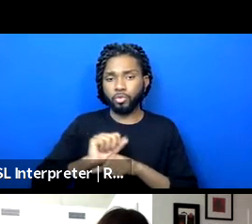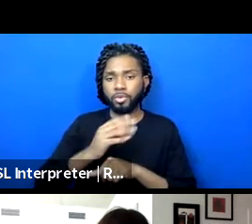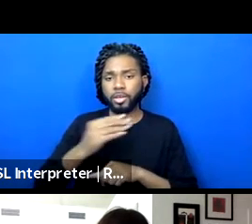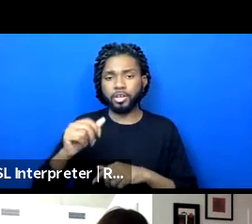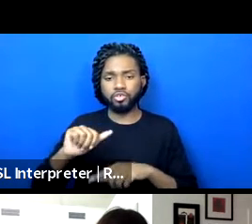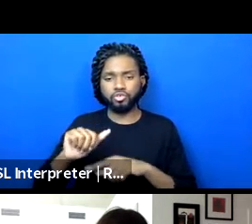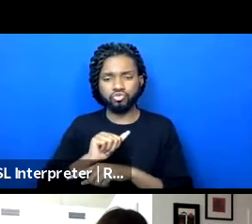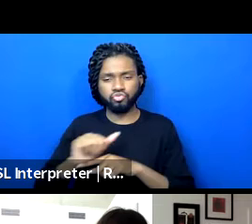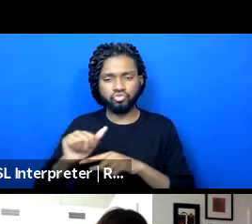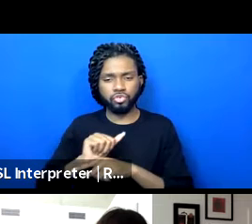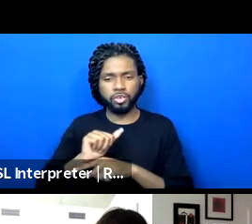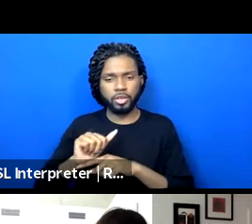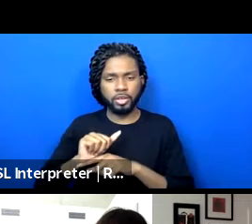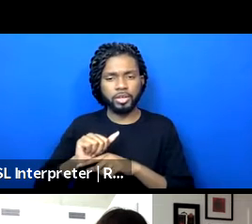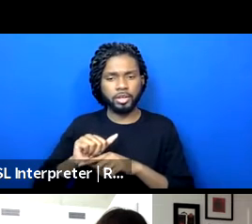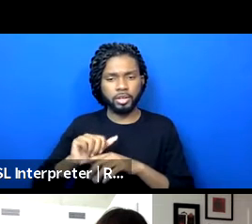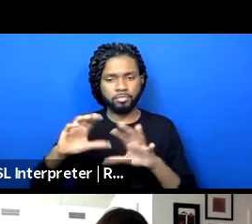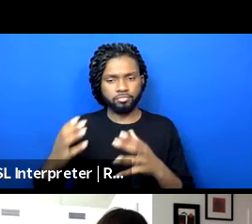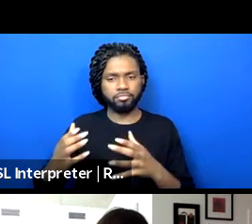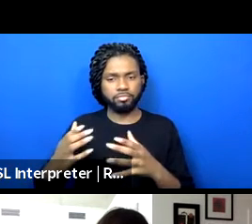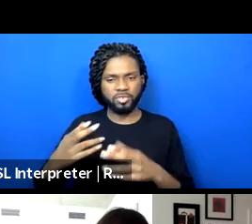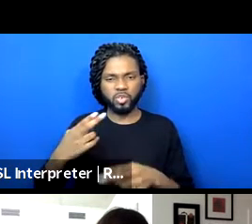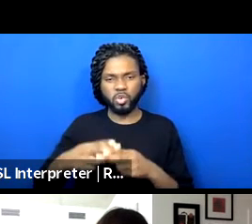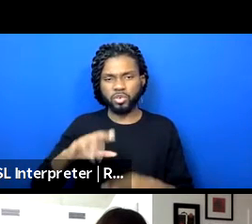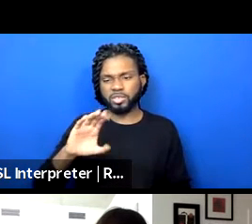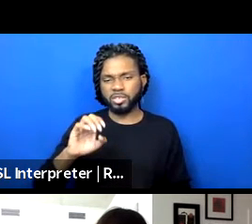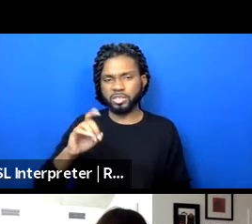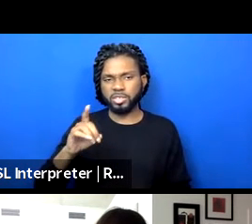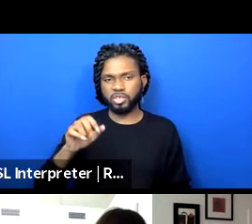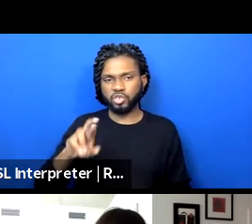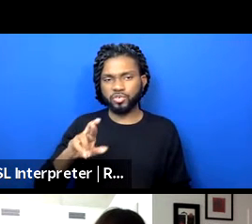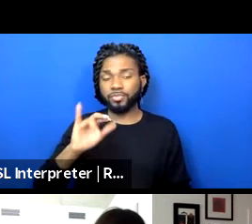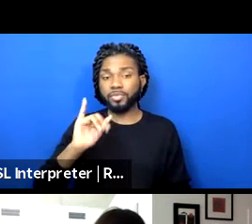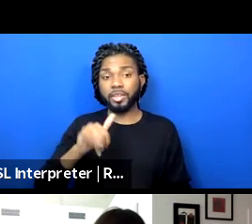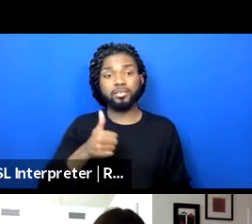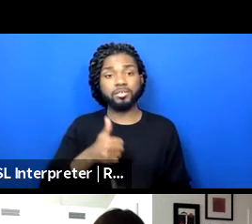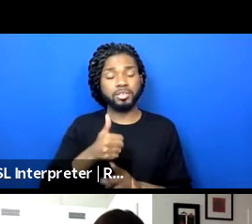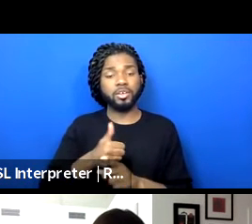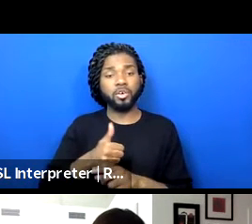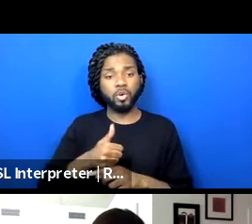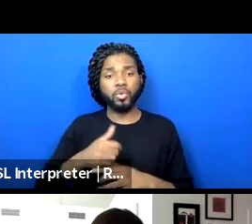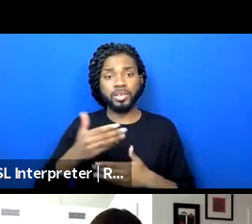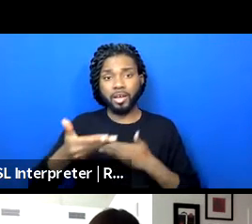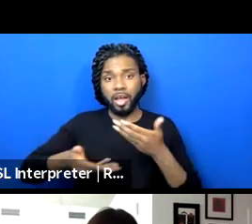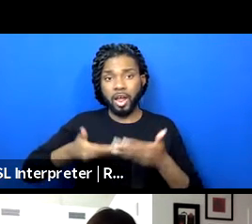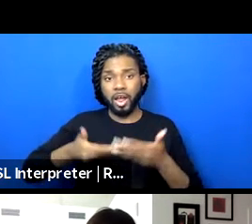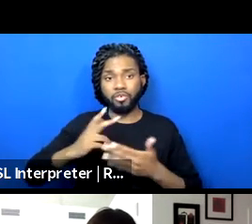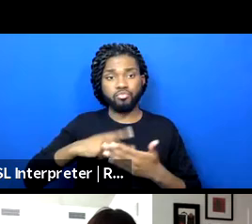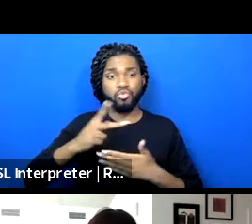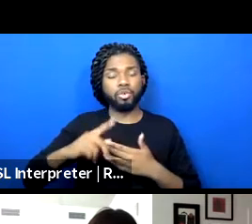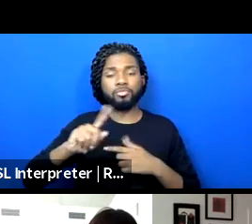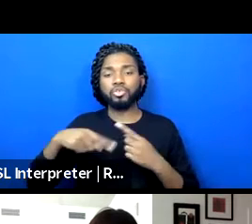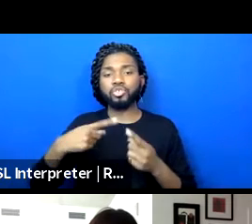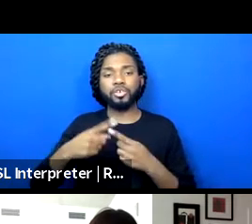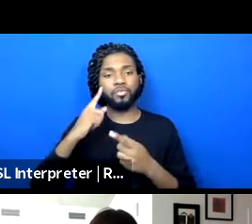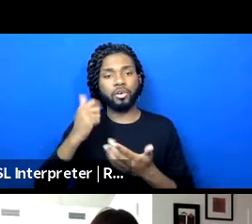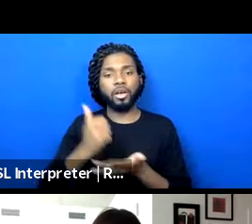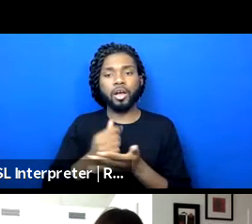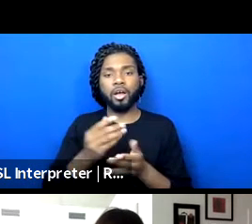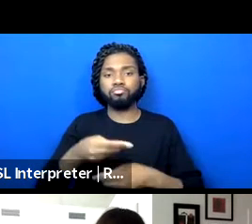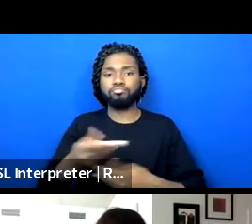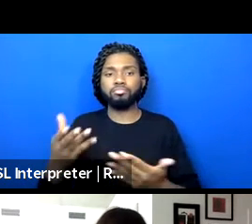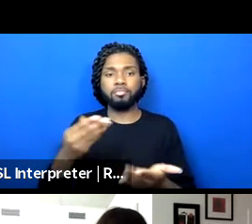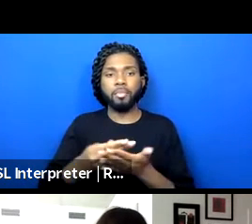CETA, and it originally started as a hiring program that was designed on just getting dollars into the communities and